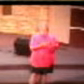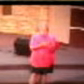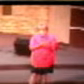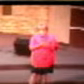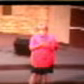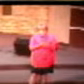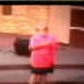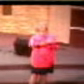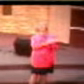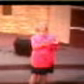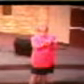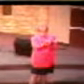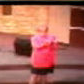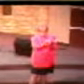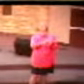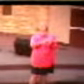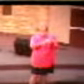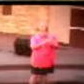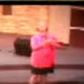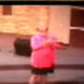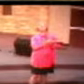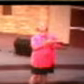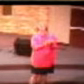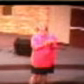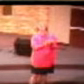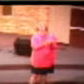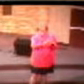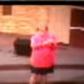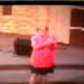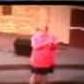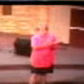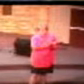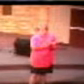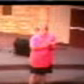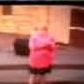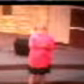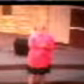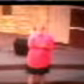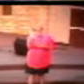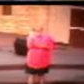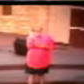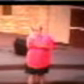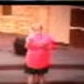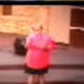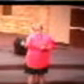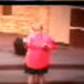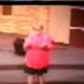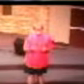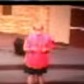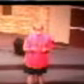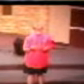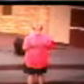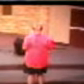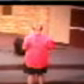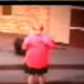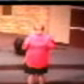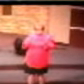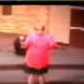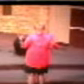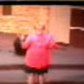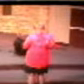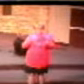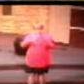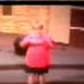cookout. One person from the community came. It was a colossal failure. It was Billy Wilson. He came